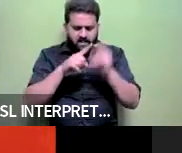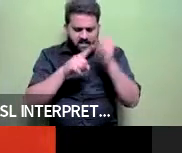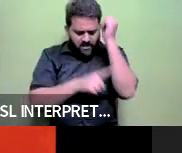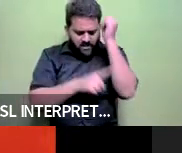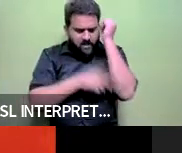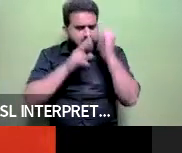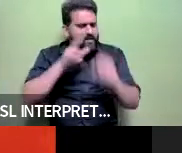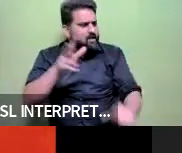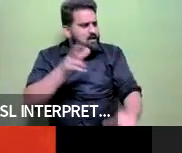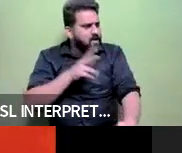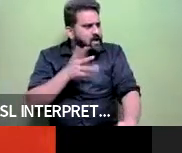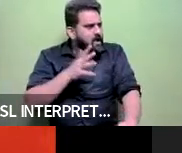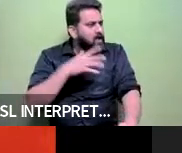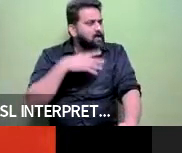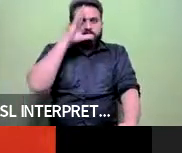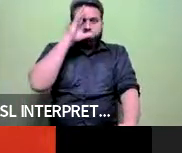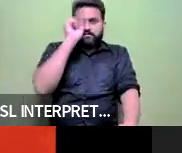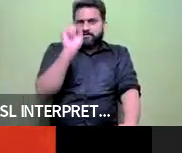And in that way, you